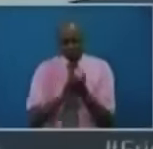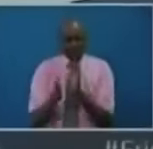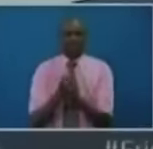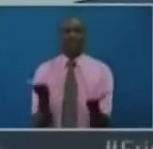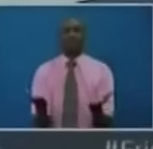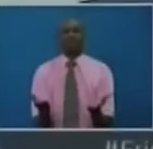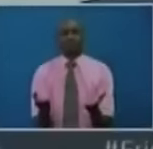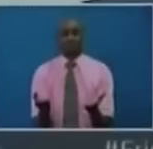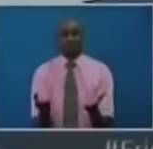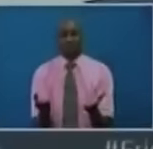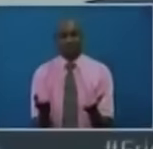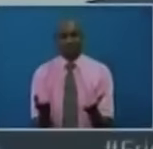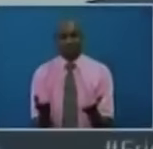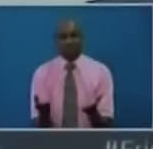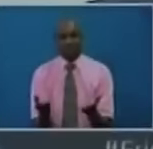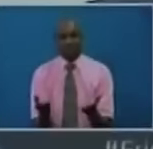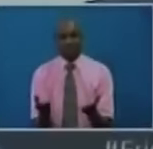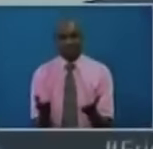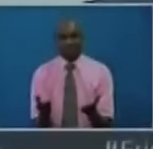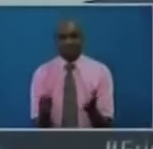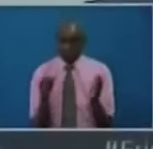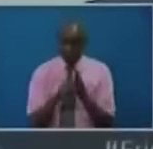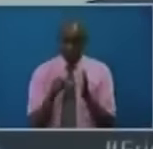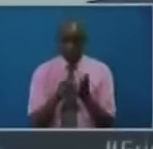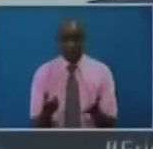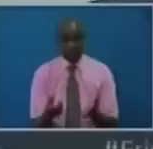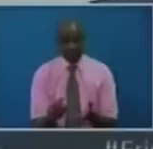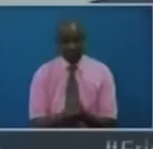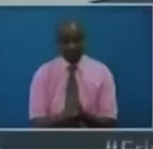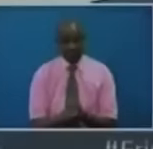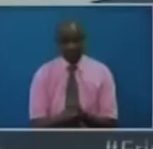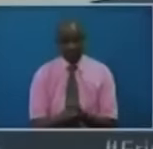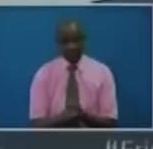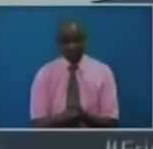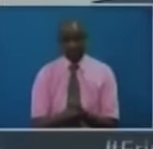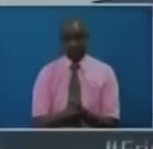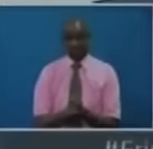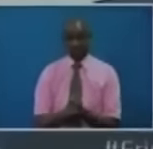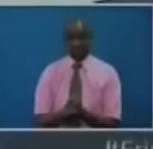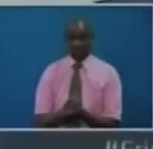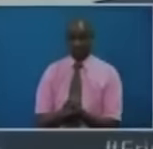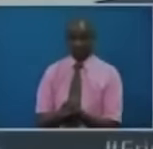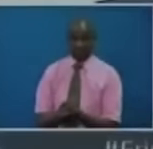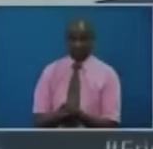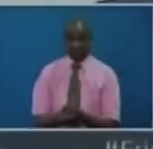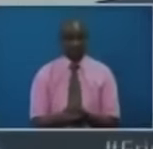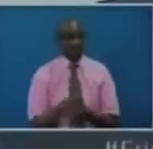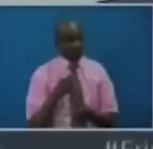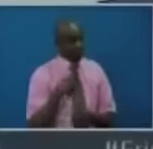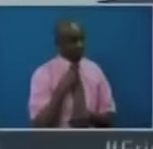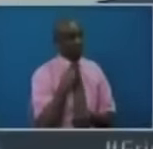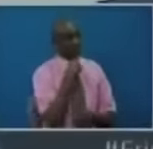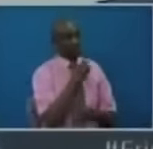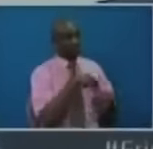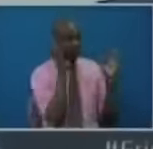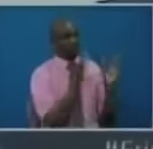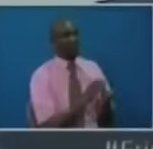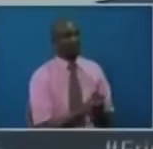parking. Okay. That's rejoin another problem. The please parking. Yeah. I beg to give up. To give up.